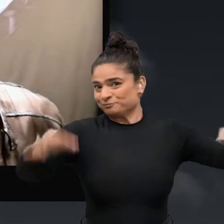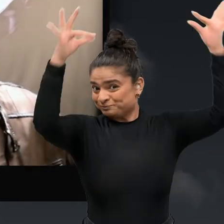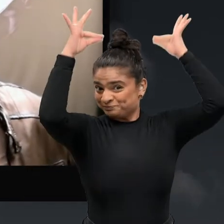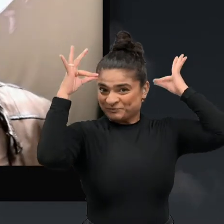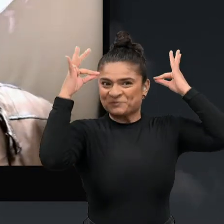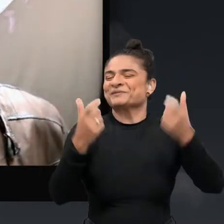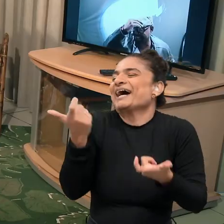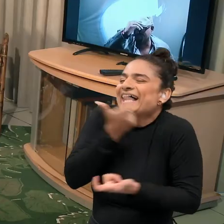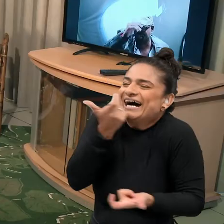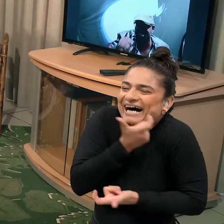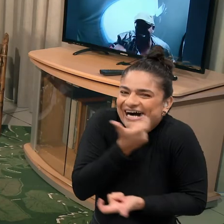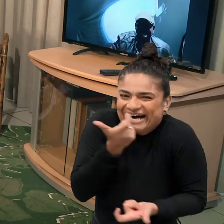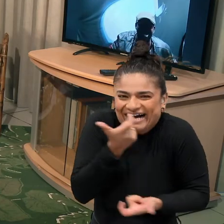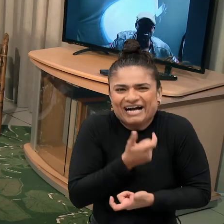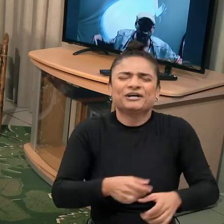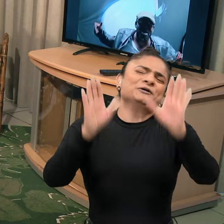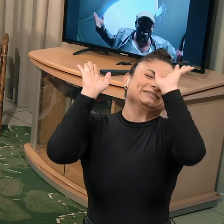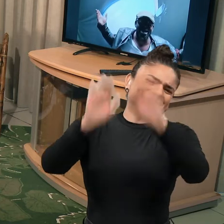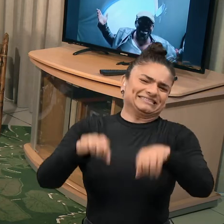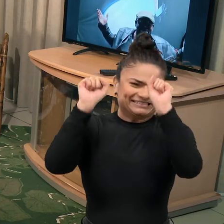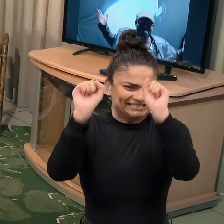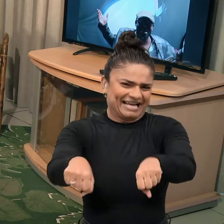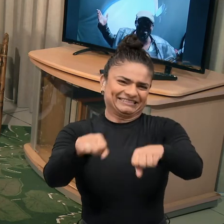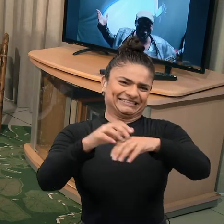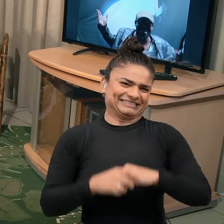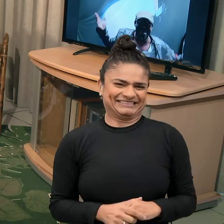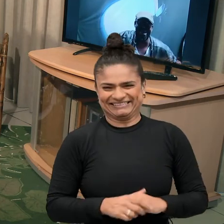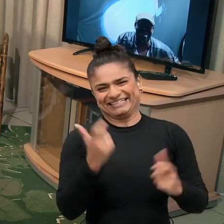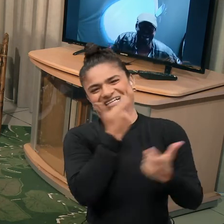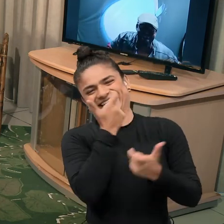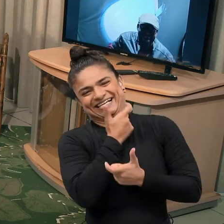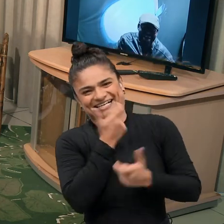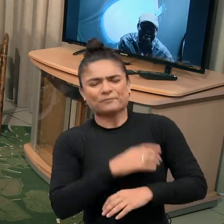can wear my hats absolutely